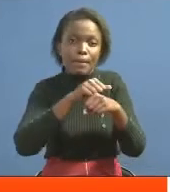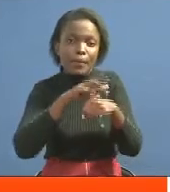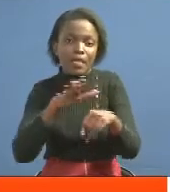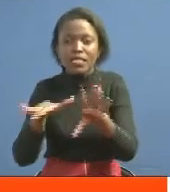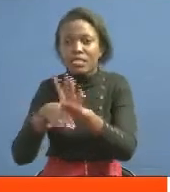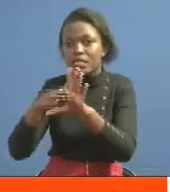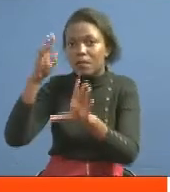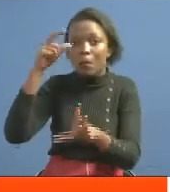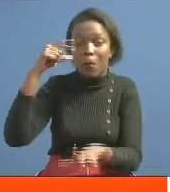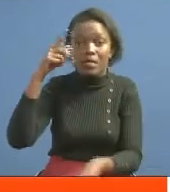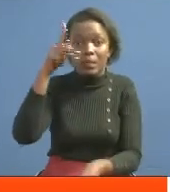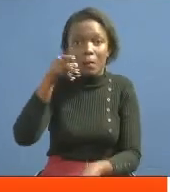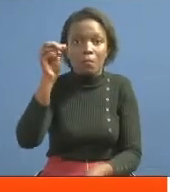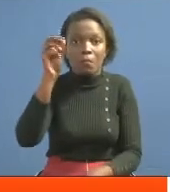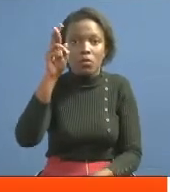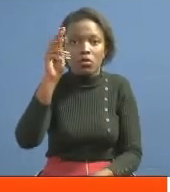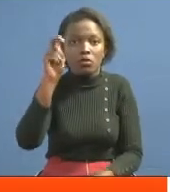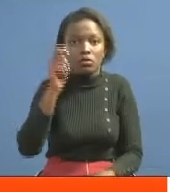in the port of Mombasa.